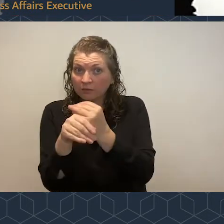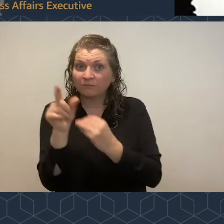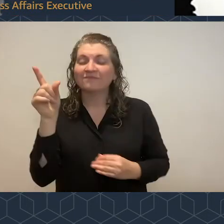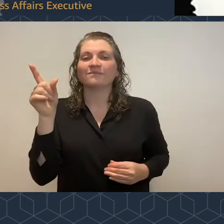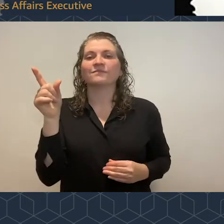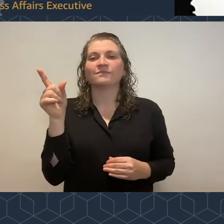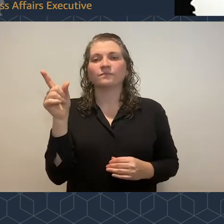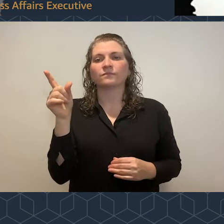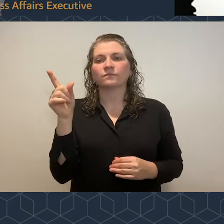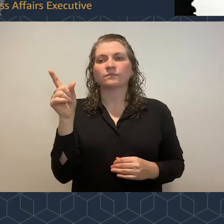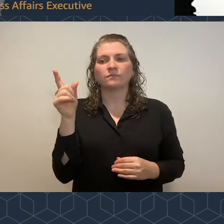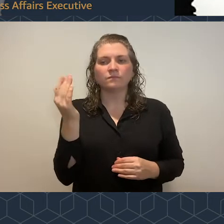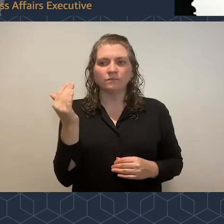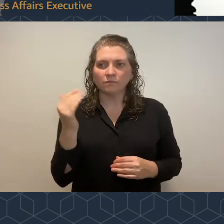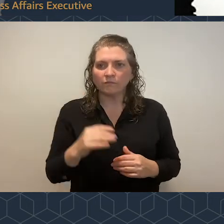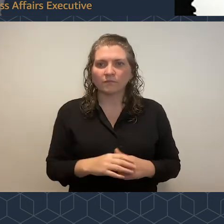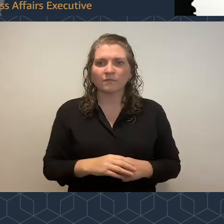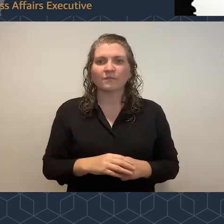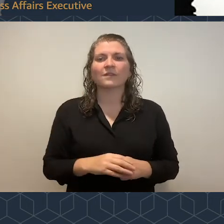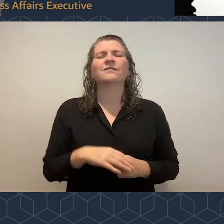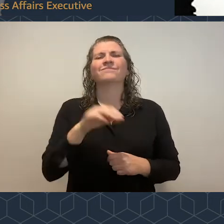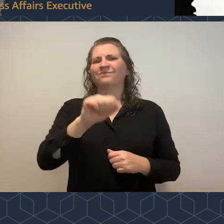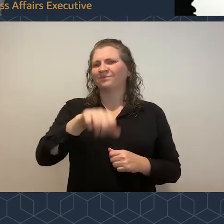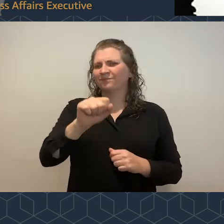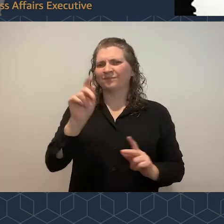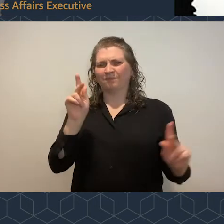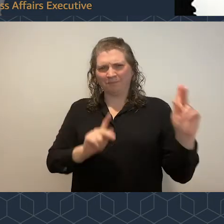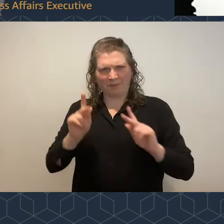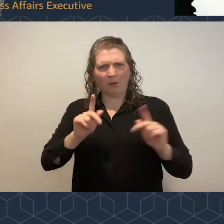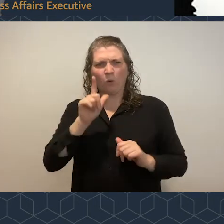I'm sorry, Margie, go ahead. Oh, sorry. The only thing I was going to add also,